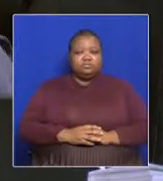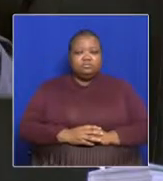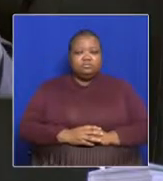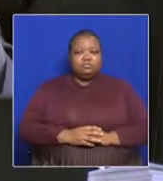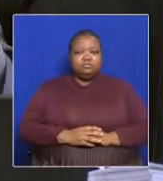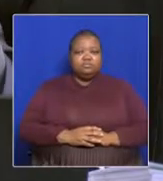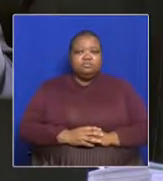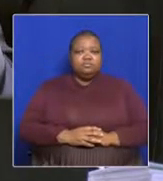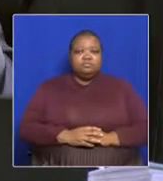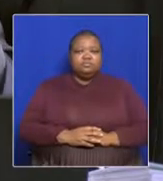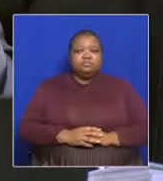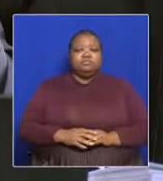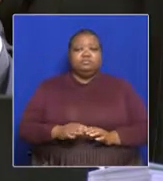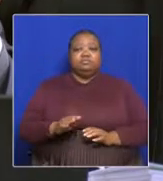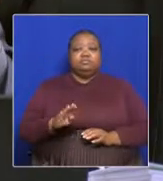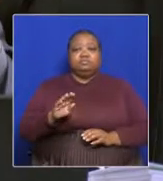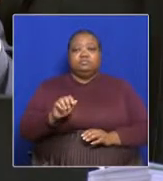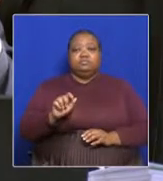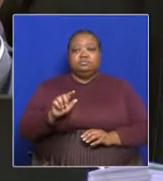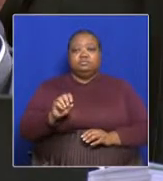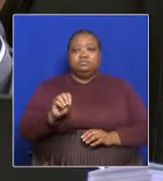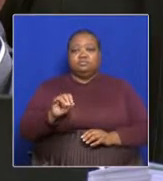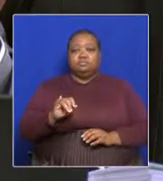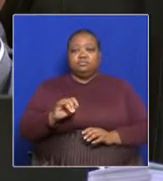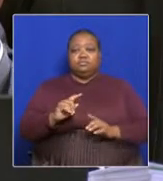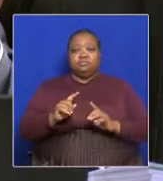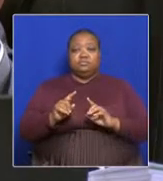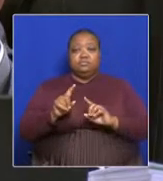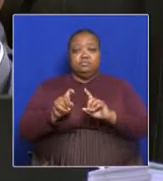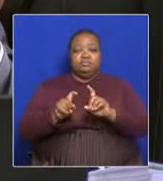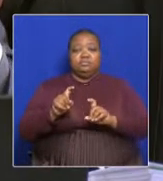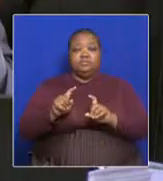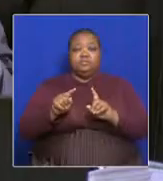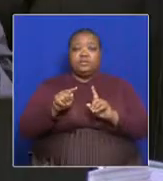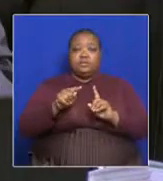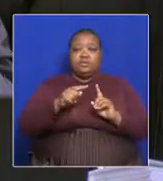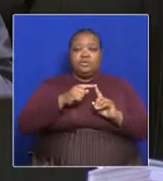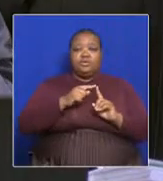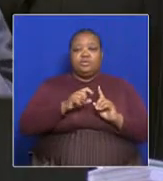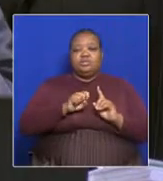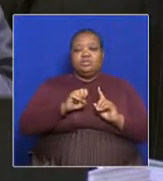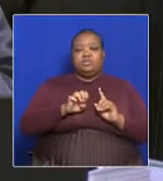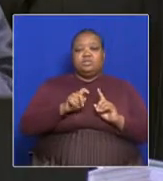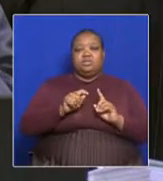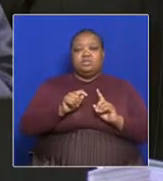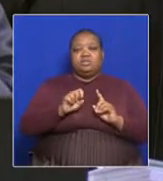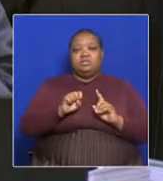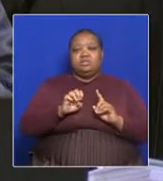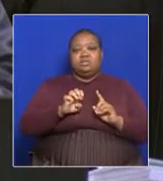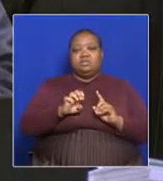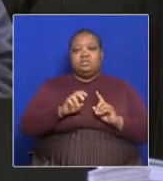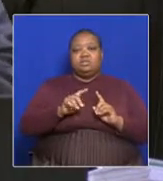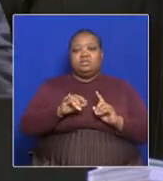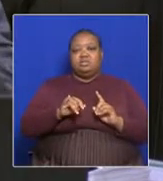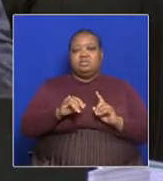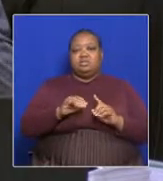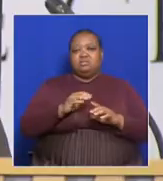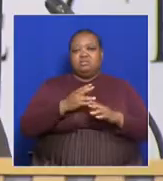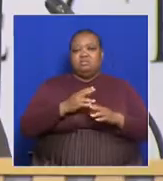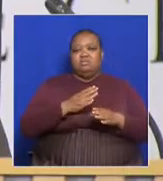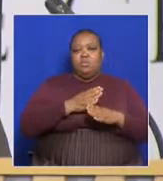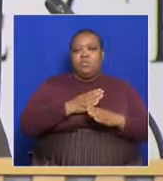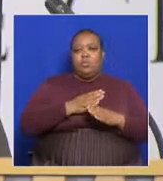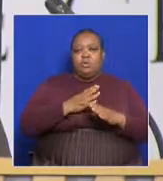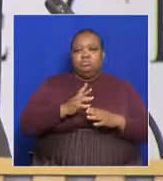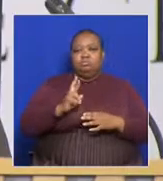Baloy was engaging you, that you and Warrant Officer Setsedi used to be close, you used to work together, you seem to have